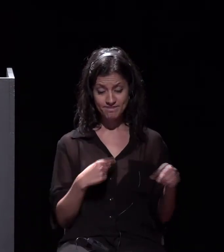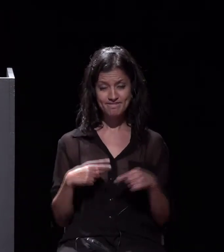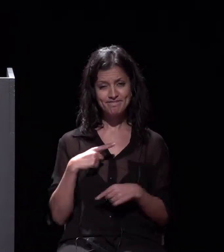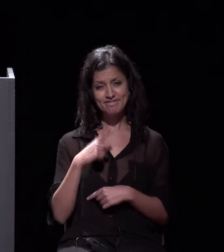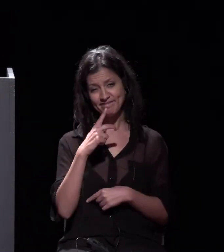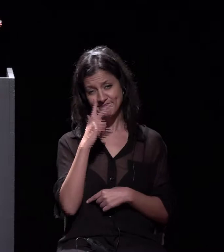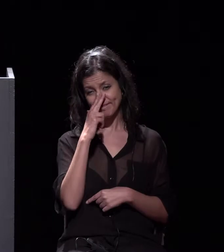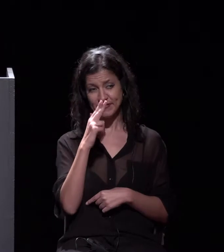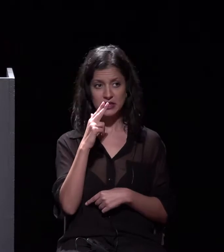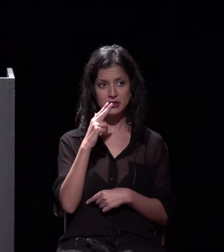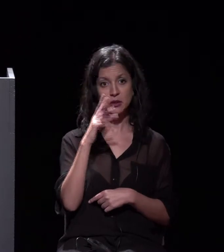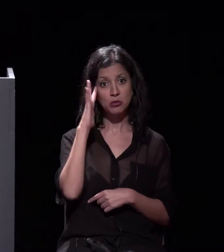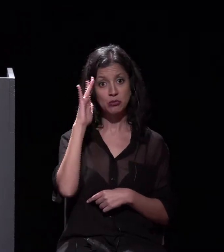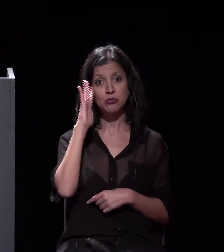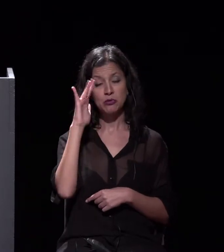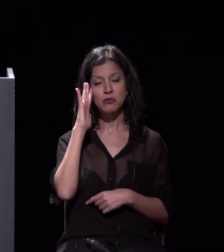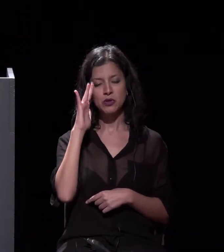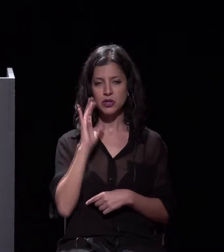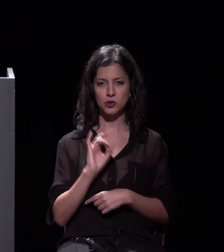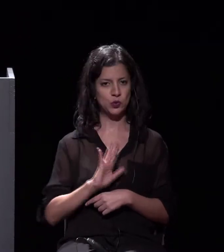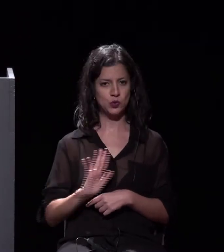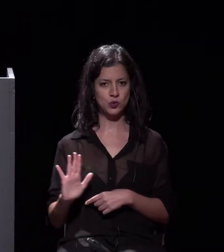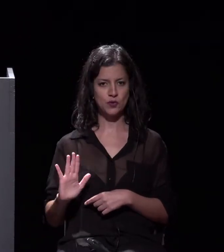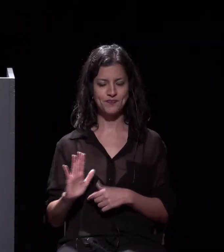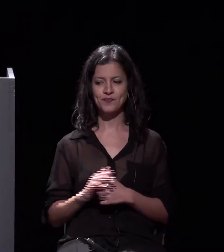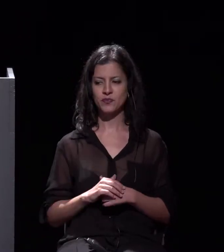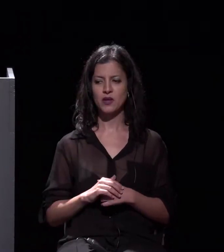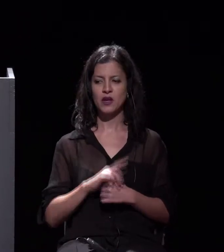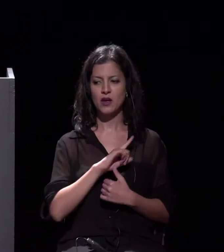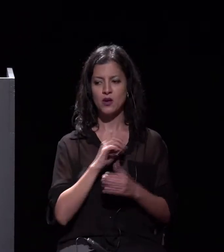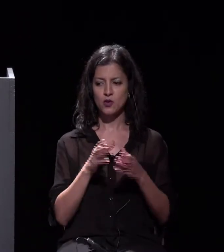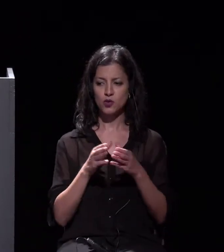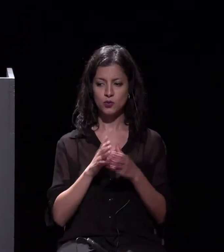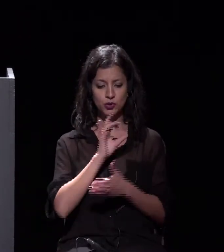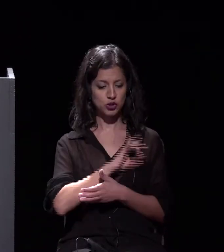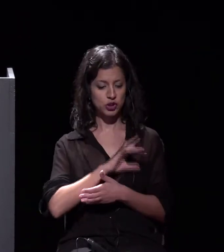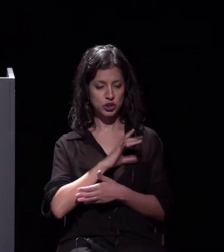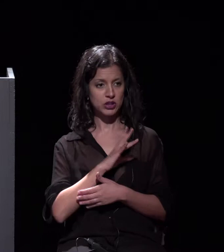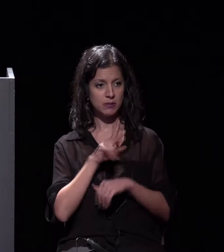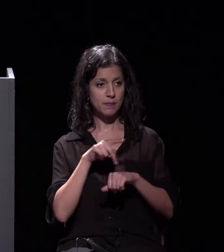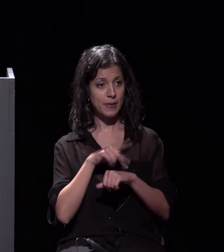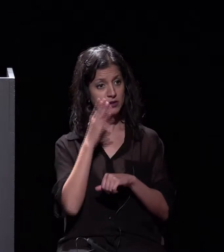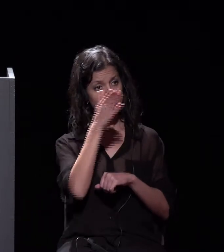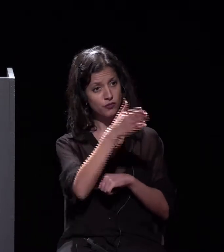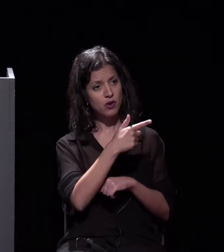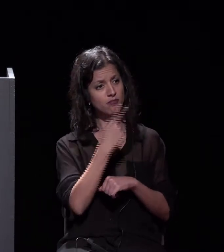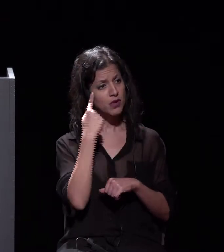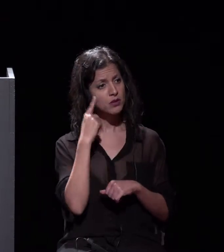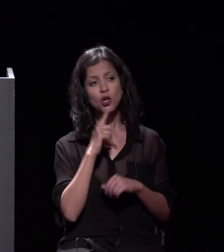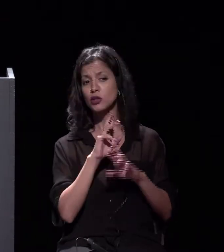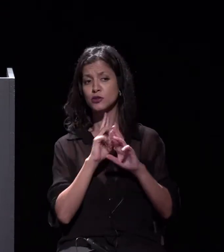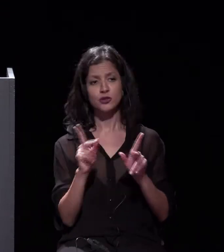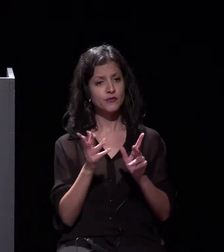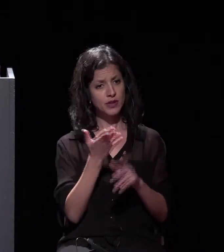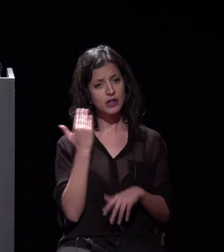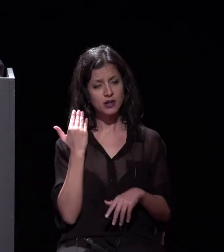So the agenda government says, come to Chile, do this, but we're going to do this differently. As a matter of fact, it was Paulo Freire who was